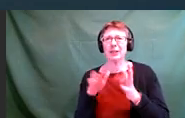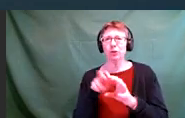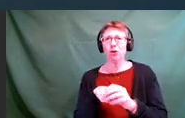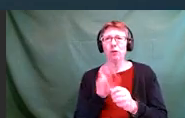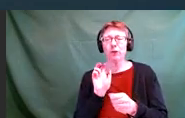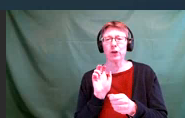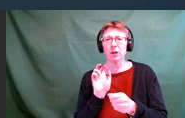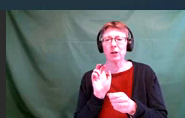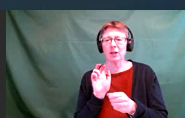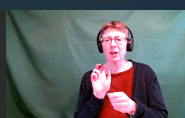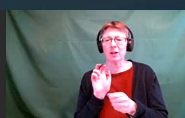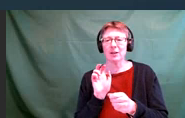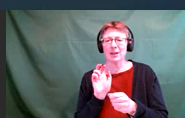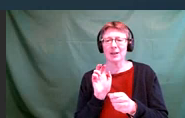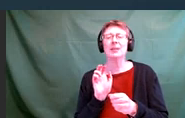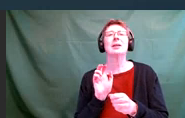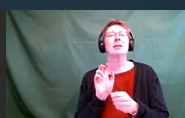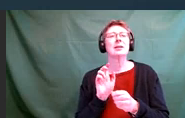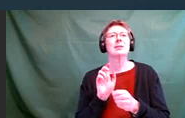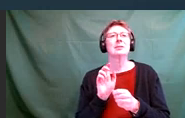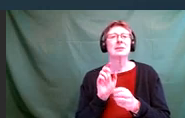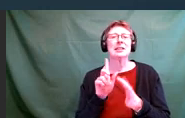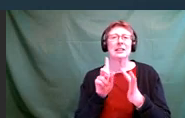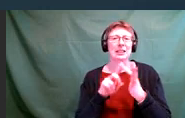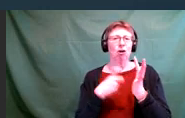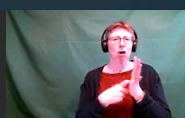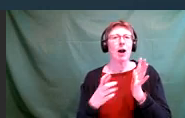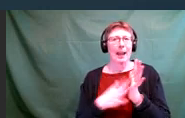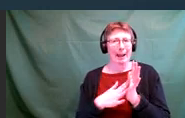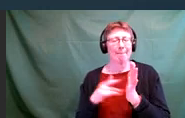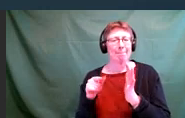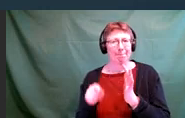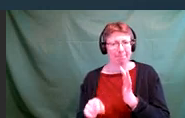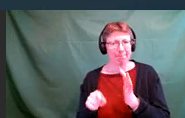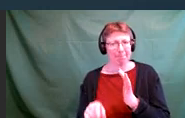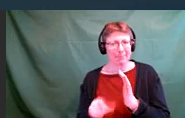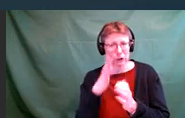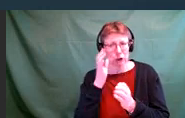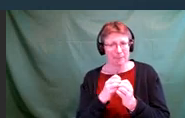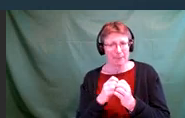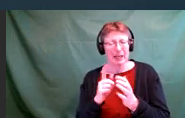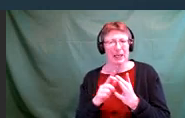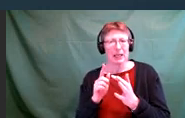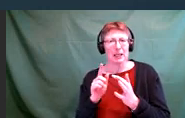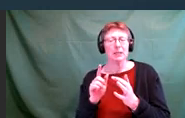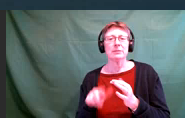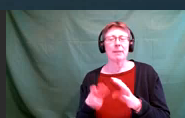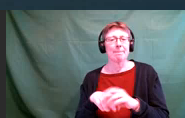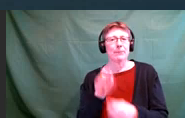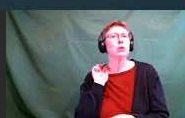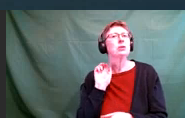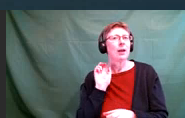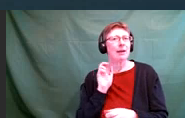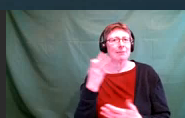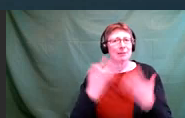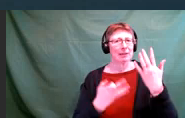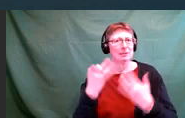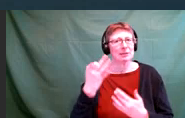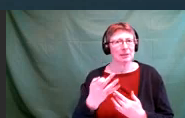EU pulled out of the ERM, the exchange rate mechanism, in 1992.